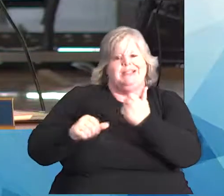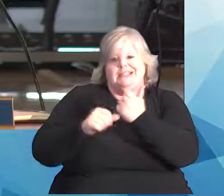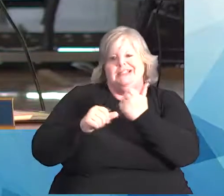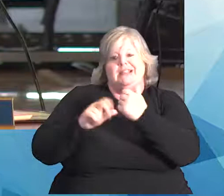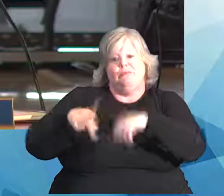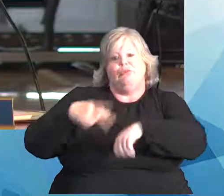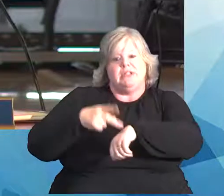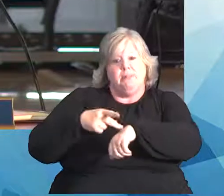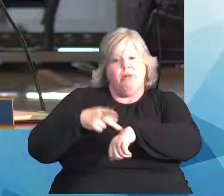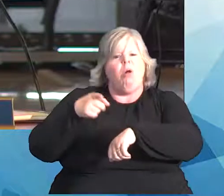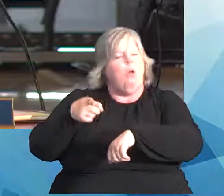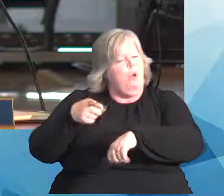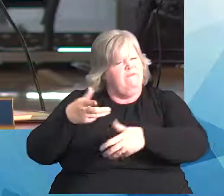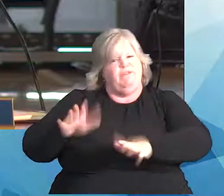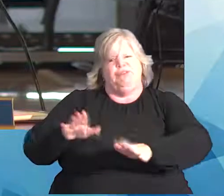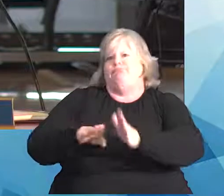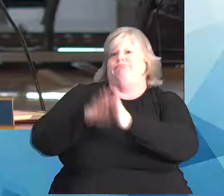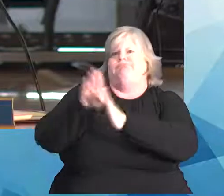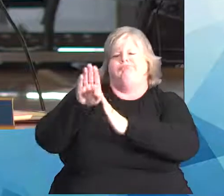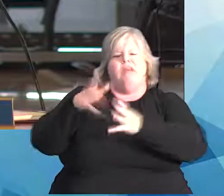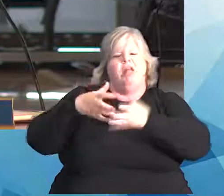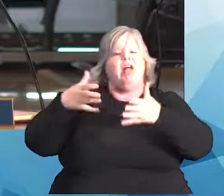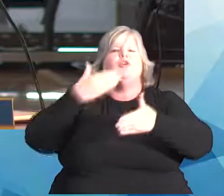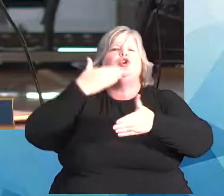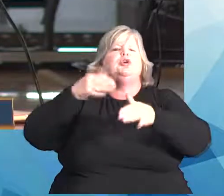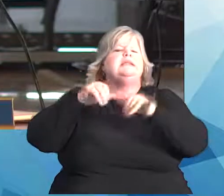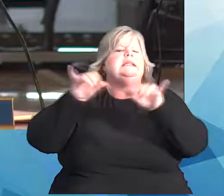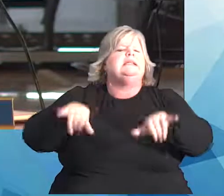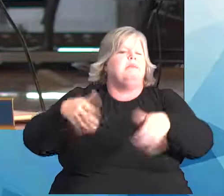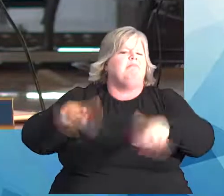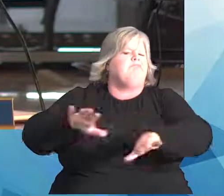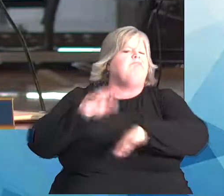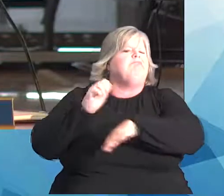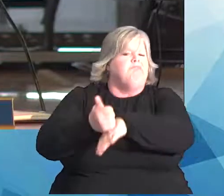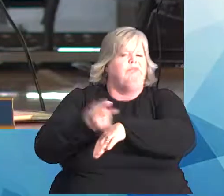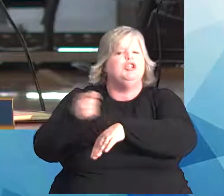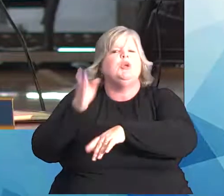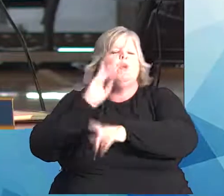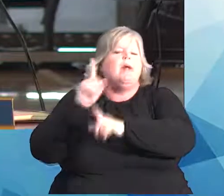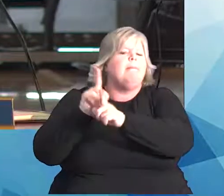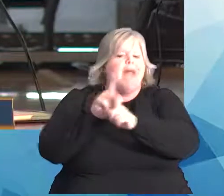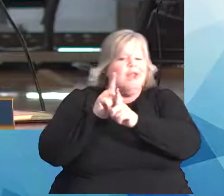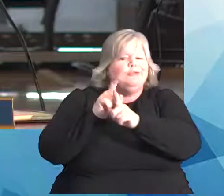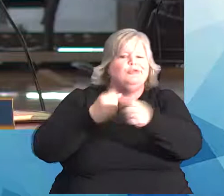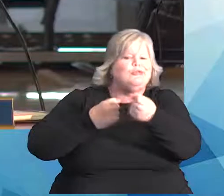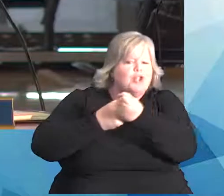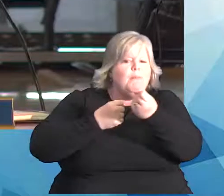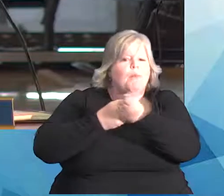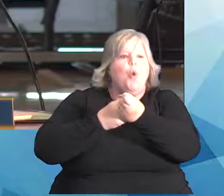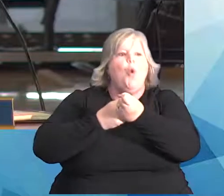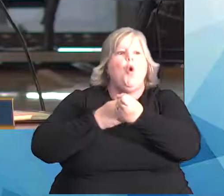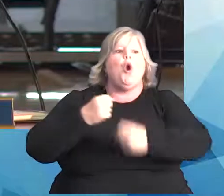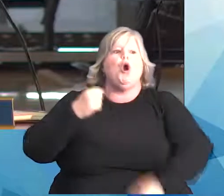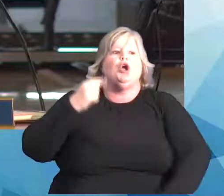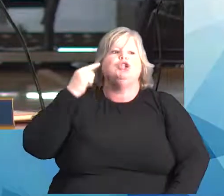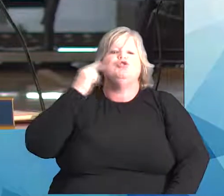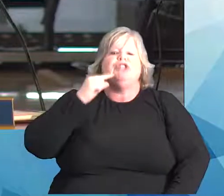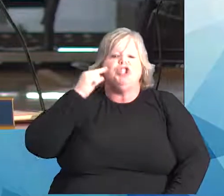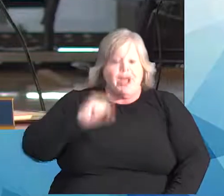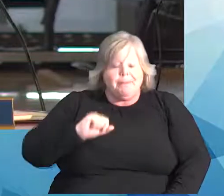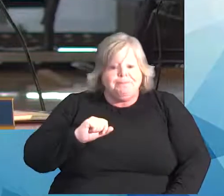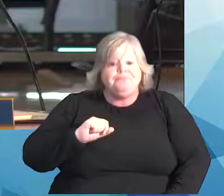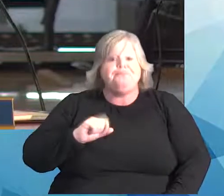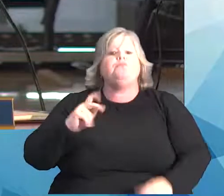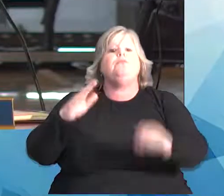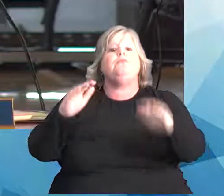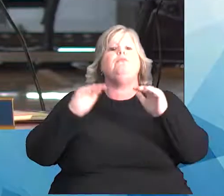developed a lot of great systems, and she will be mentoring and supporting Trisha as she comes on board. Kelly